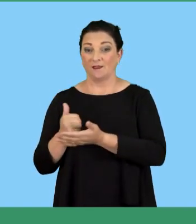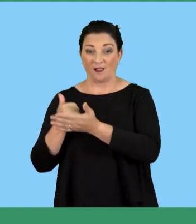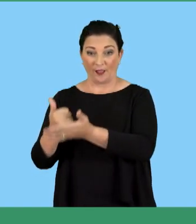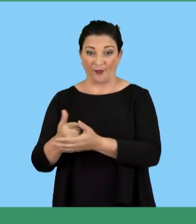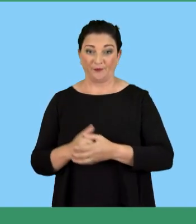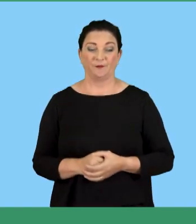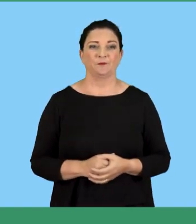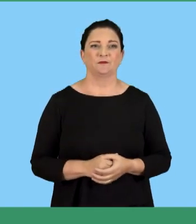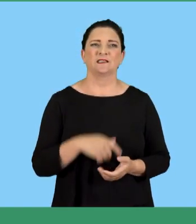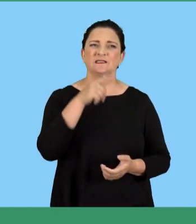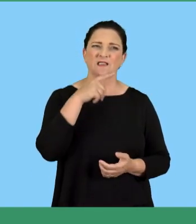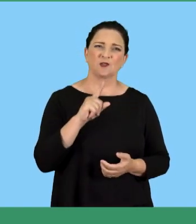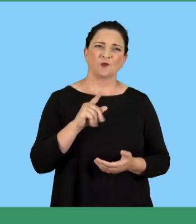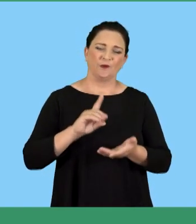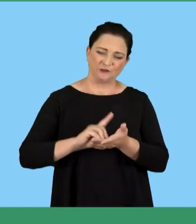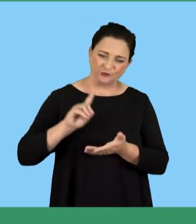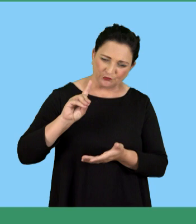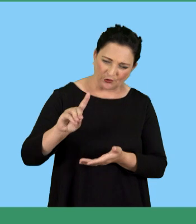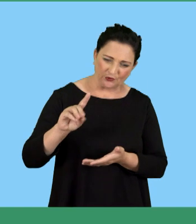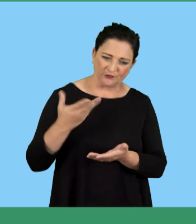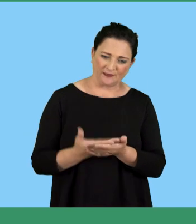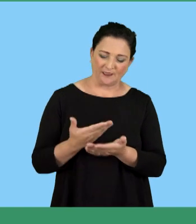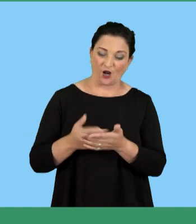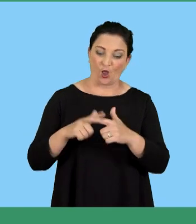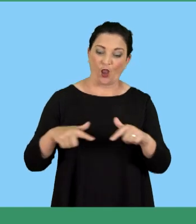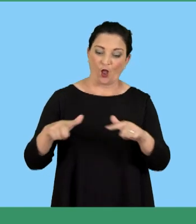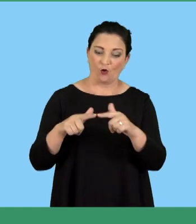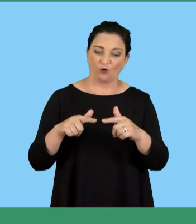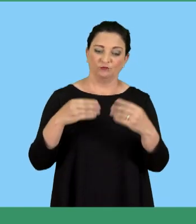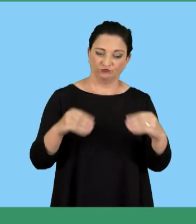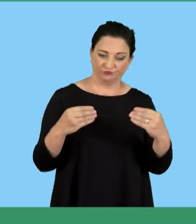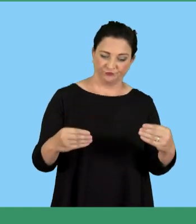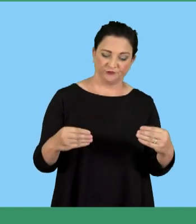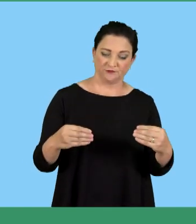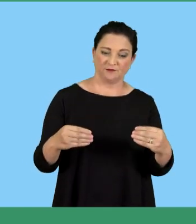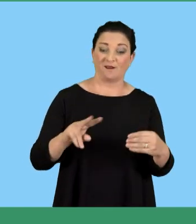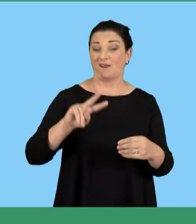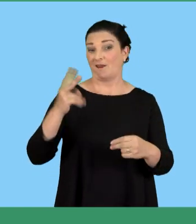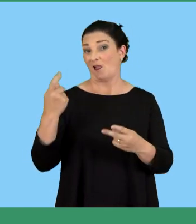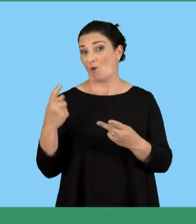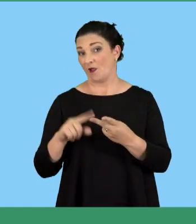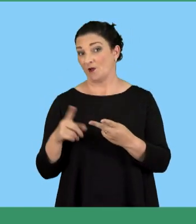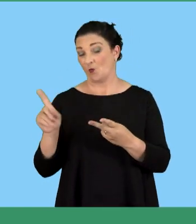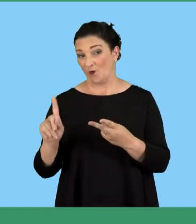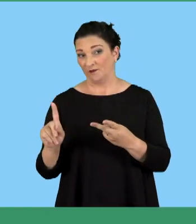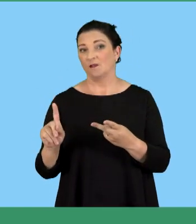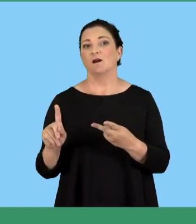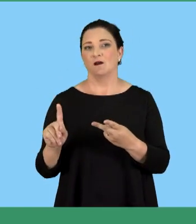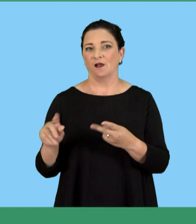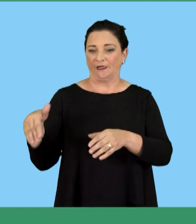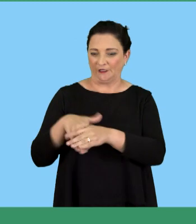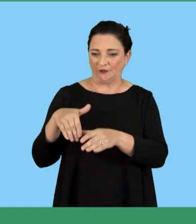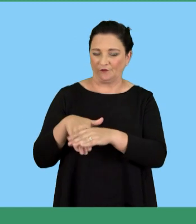Now, the first one, they can donate to support local organizations, and then another one is by